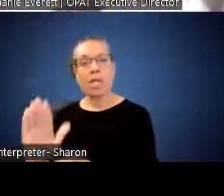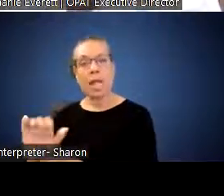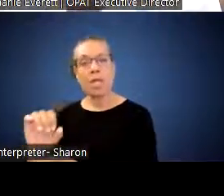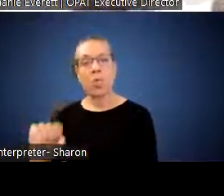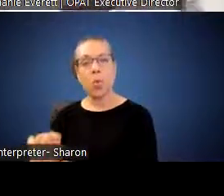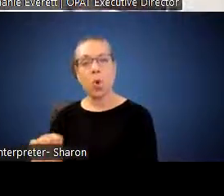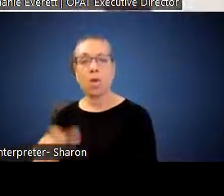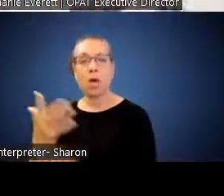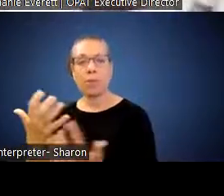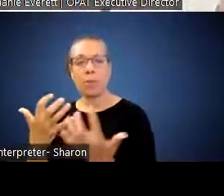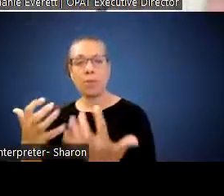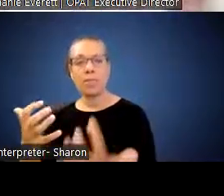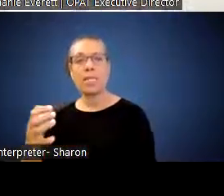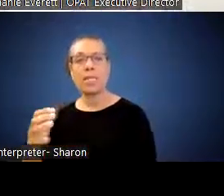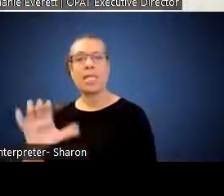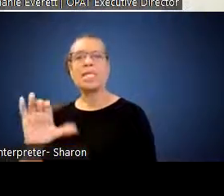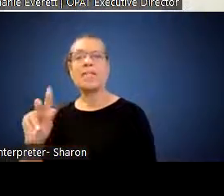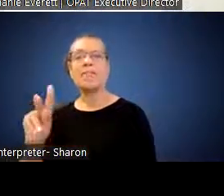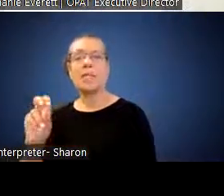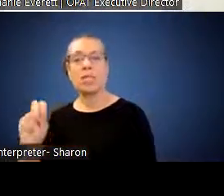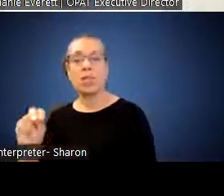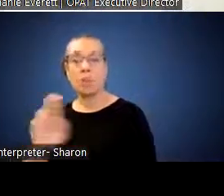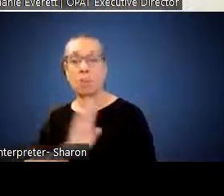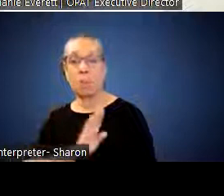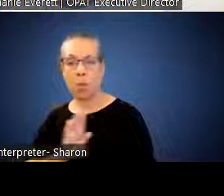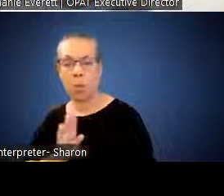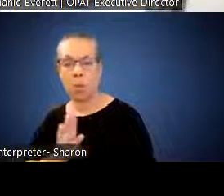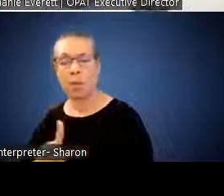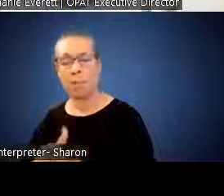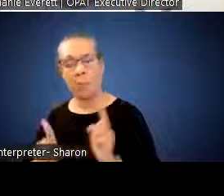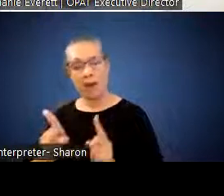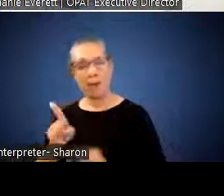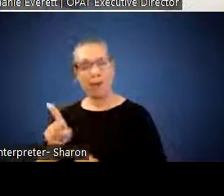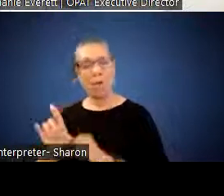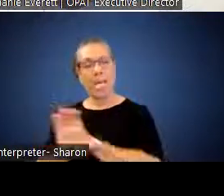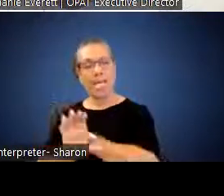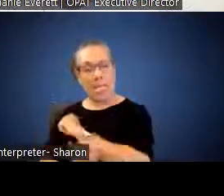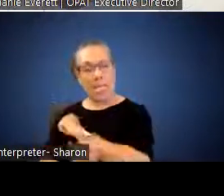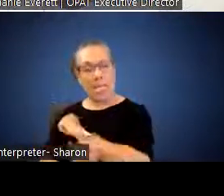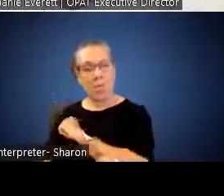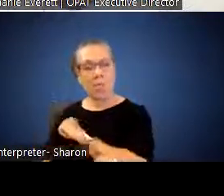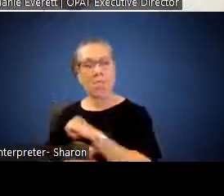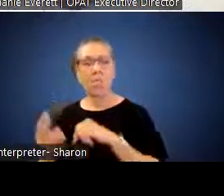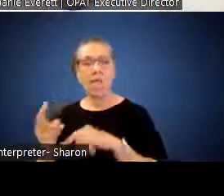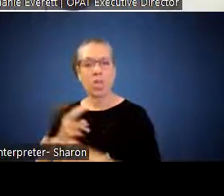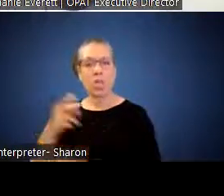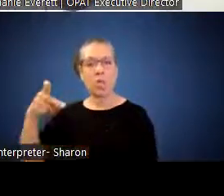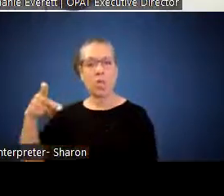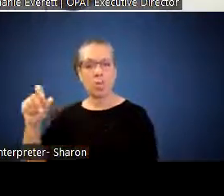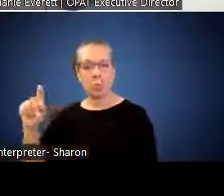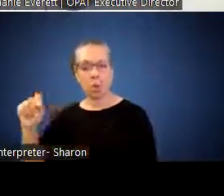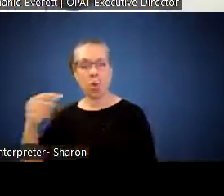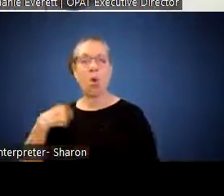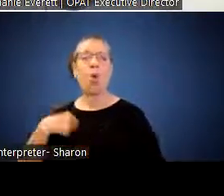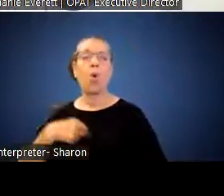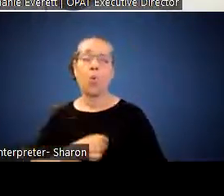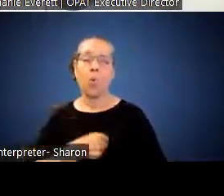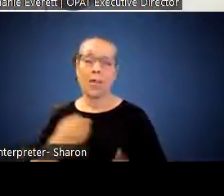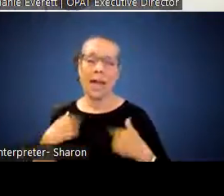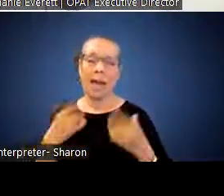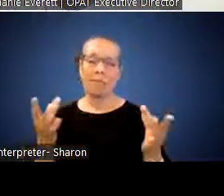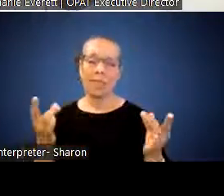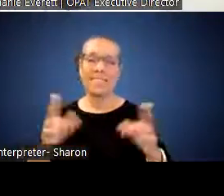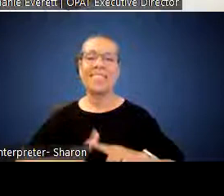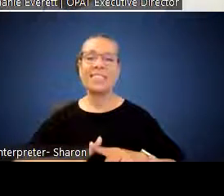would still be using, they would just be using post. We are uniquely situated.